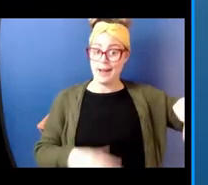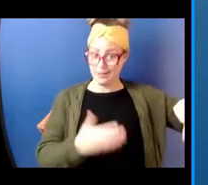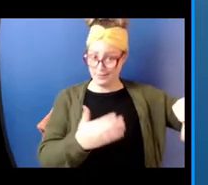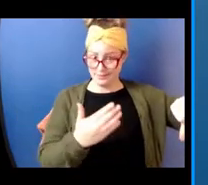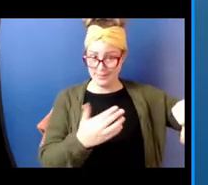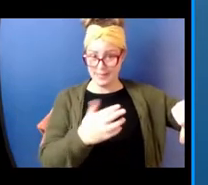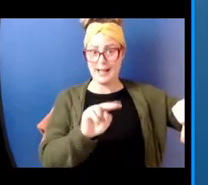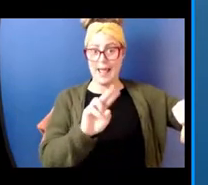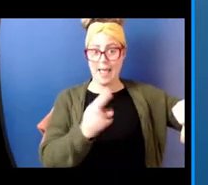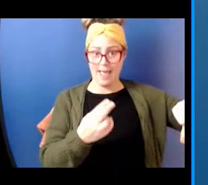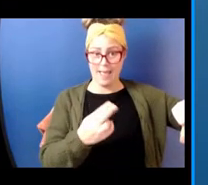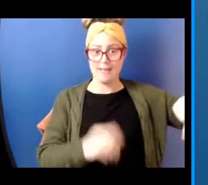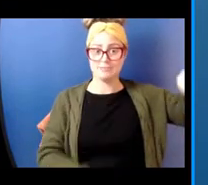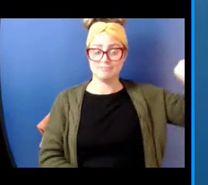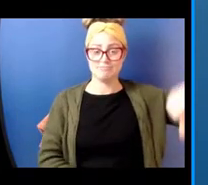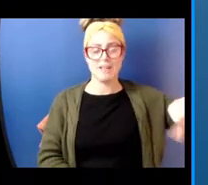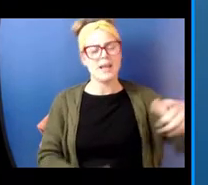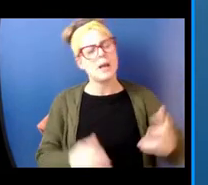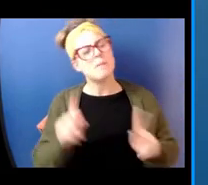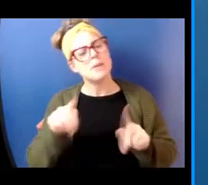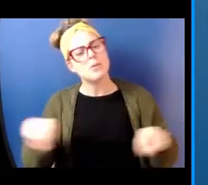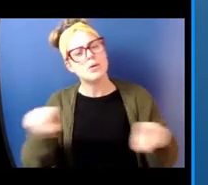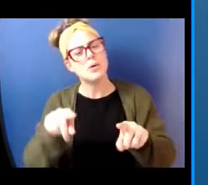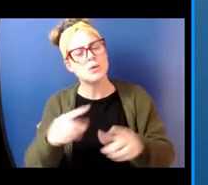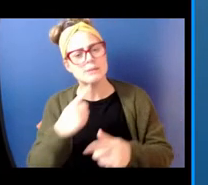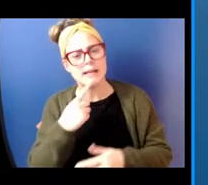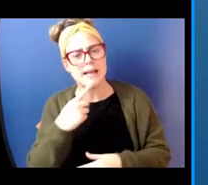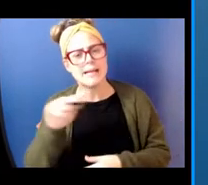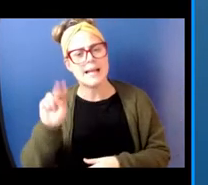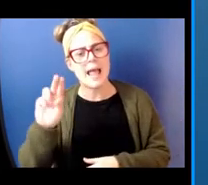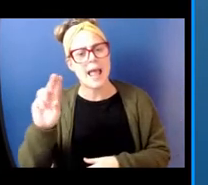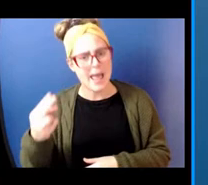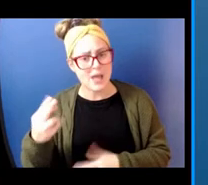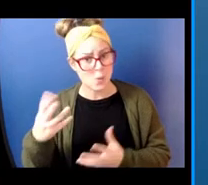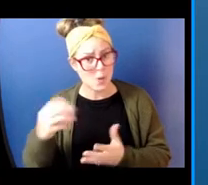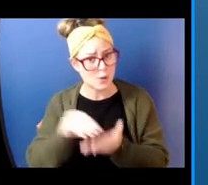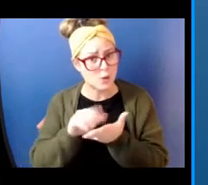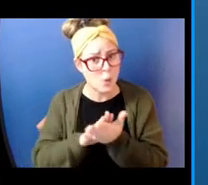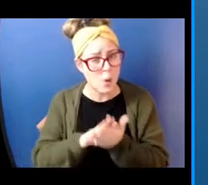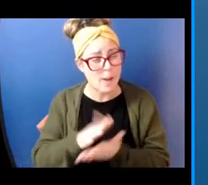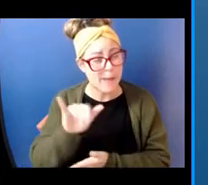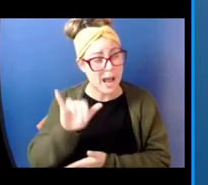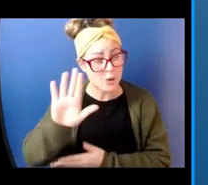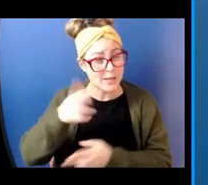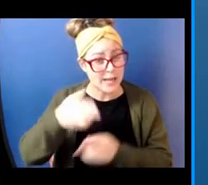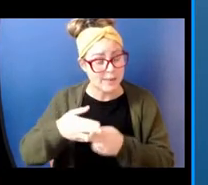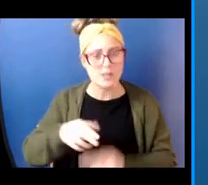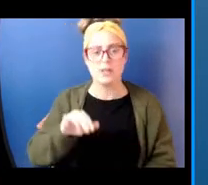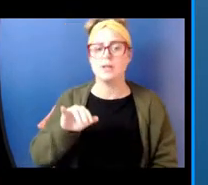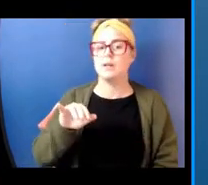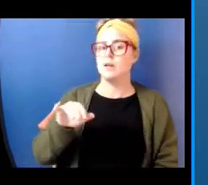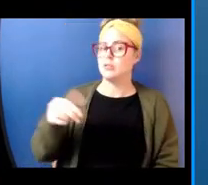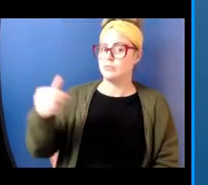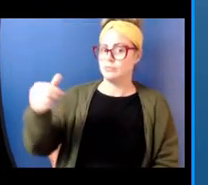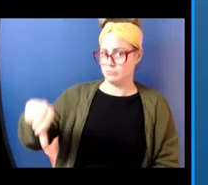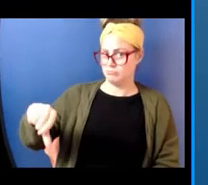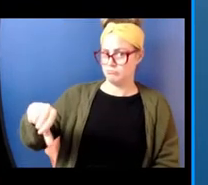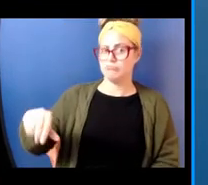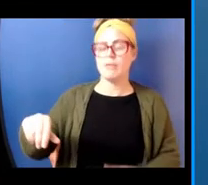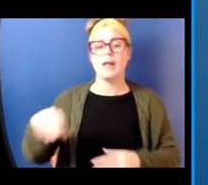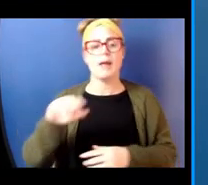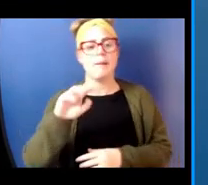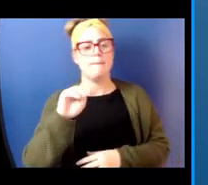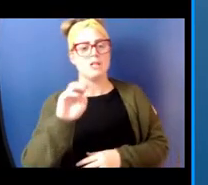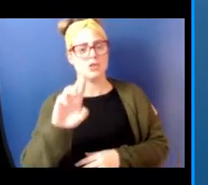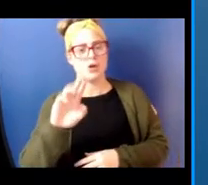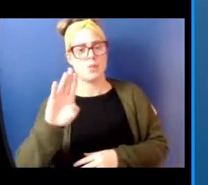would those who said nay like to be recorded by name Joanne Mr Brennan you are recorded as a Navy vote